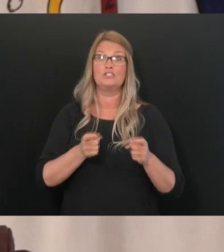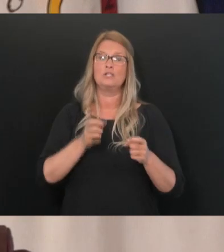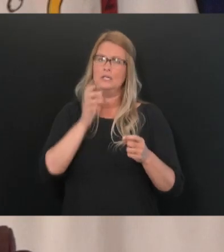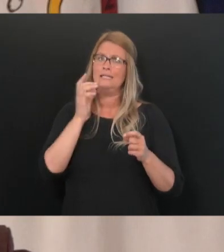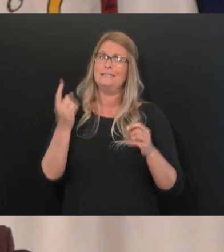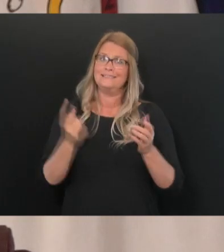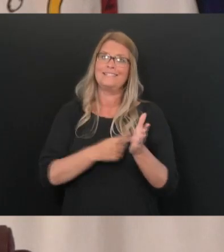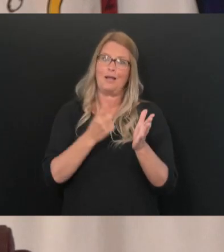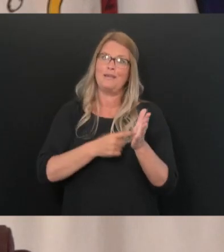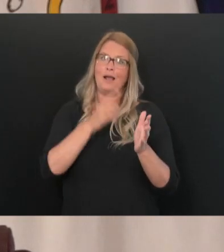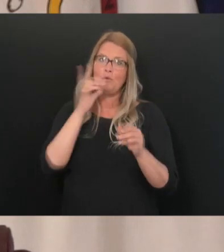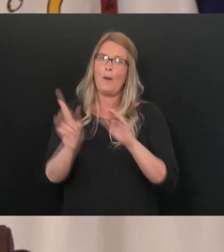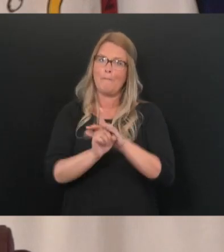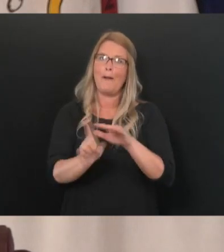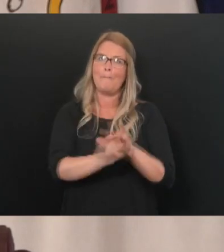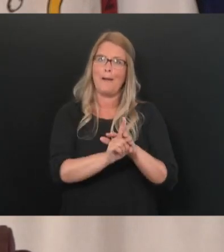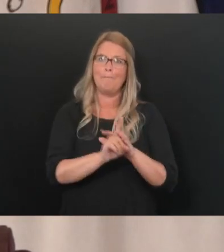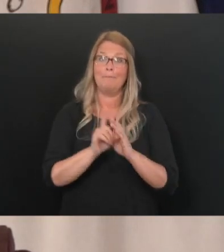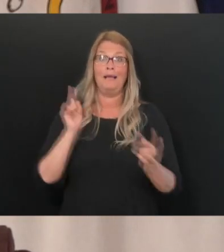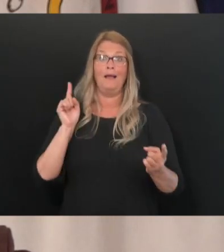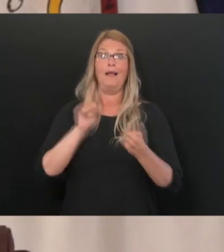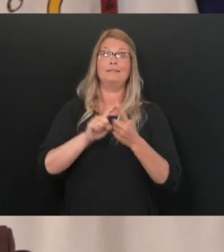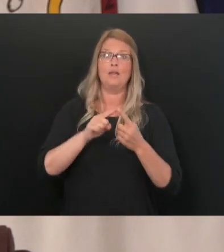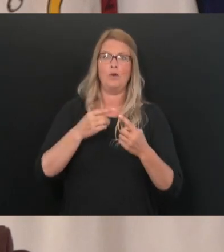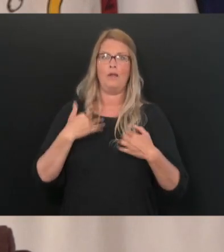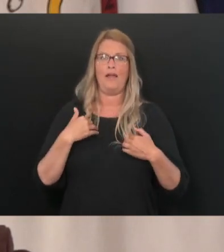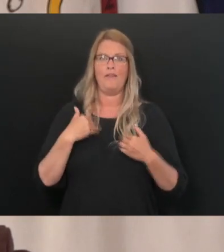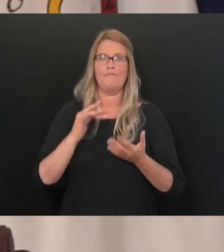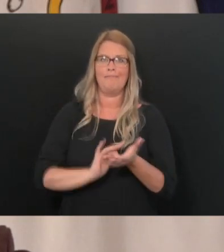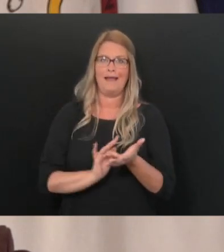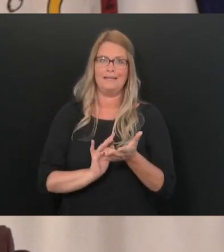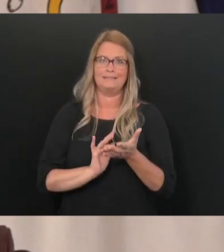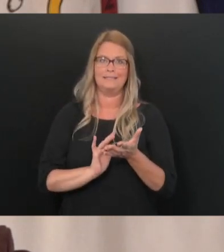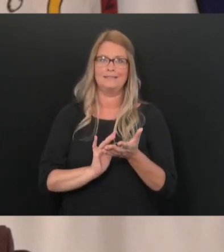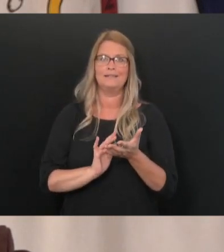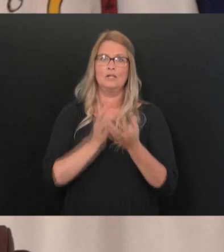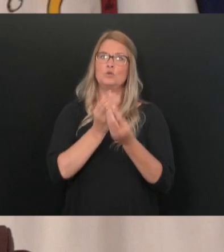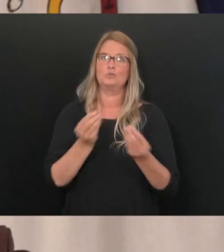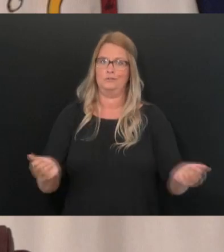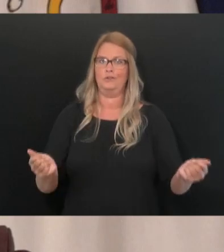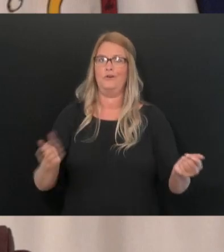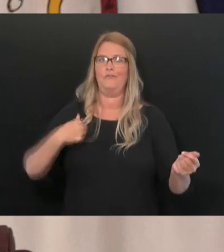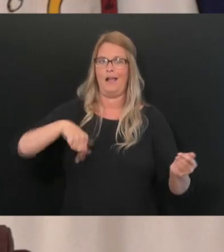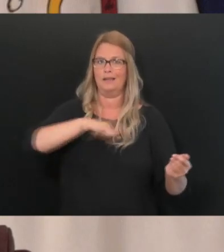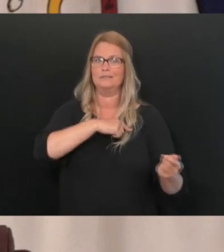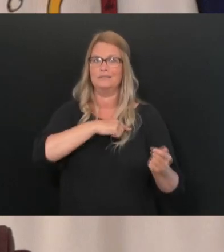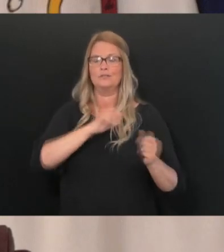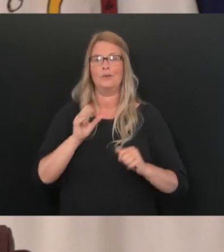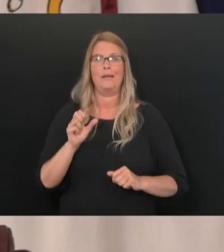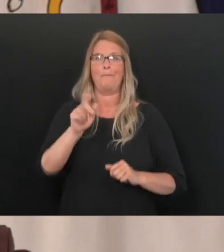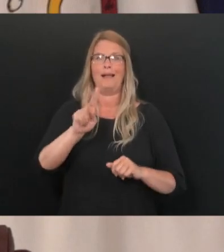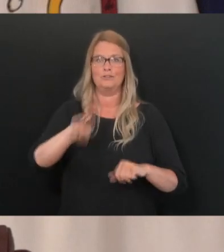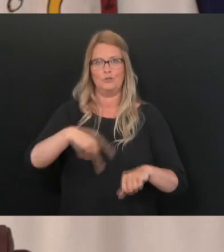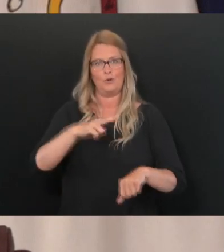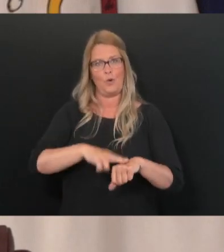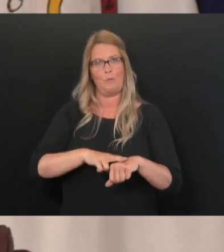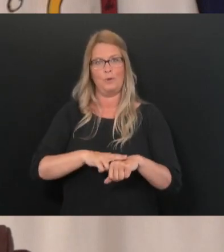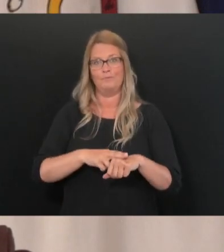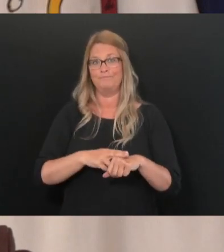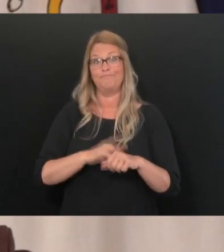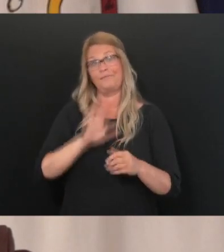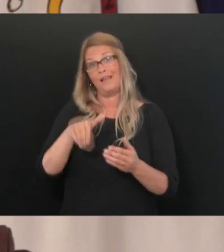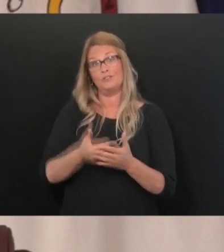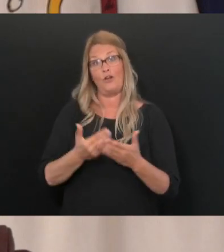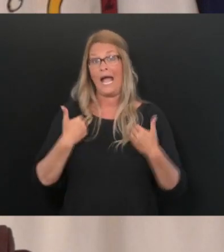rough until we get a drug that pushes us across the finish line and enables us to go back to normal. But anyway, that's all